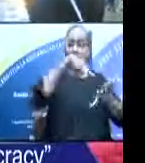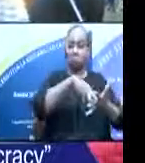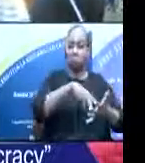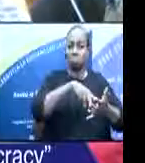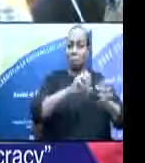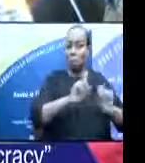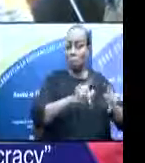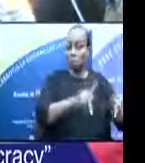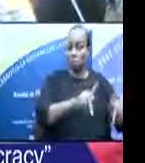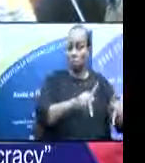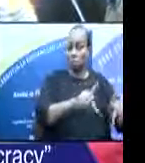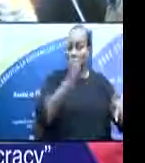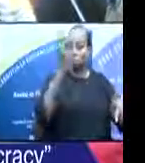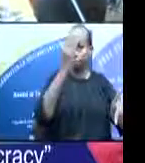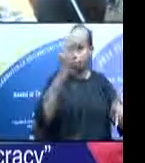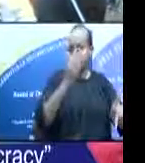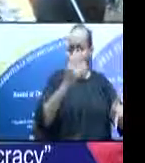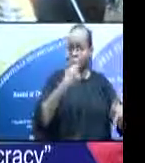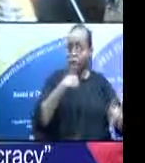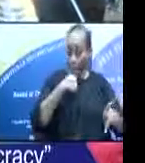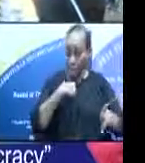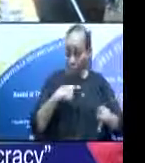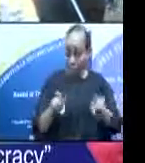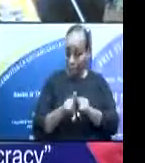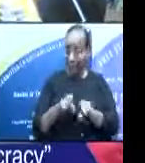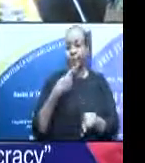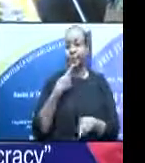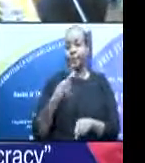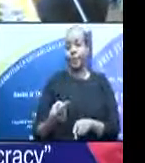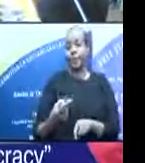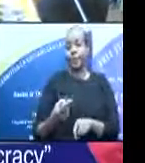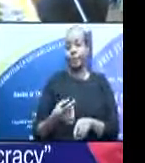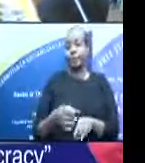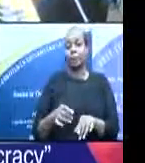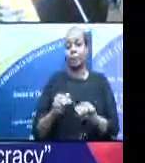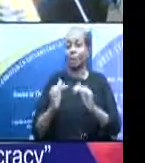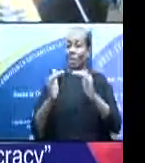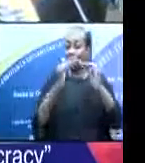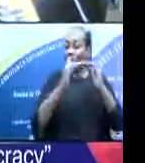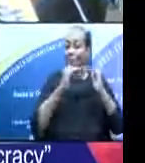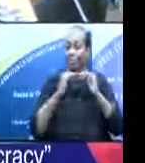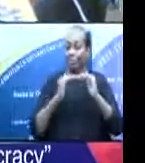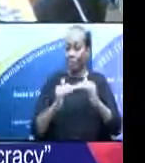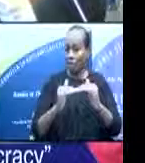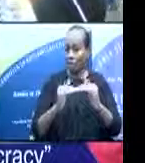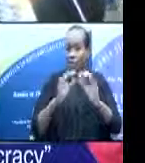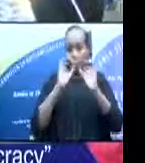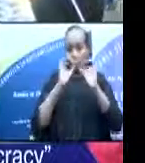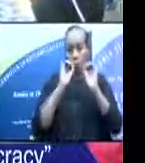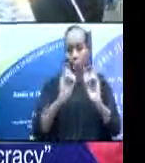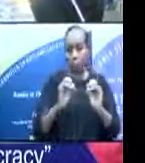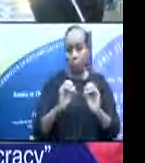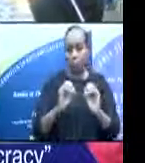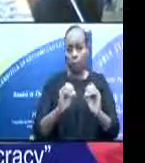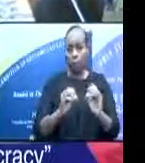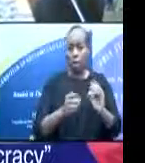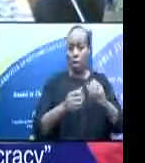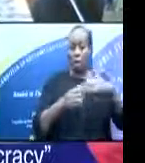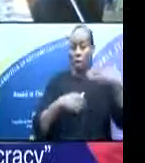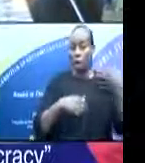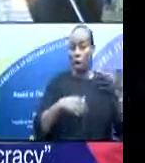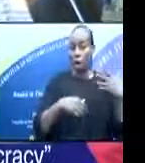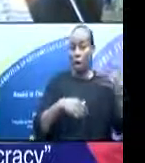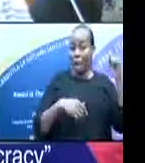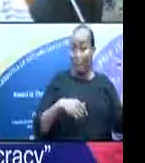of privilege. That is the point exactly. The matter of consistency is this, Honorable Speaker. What happens on the